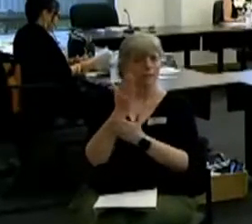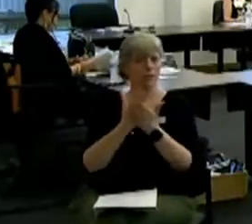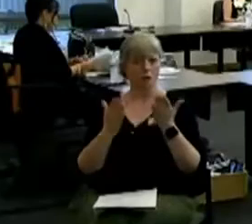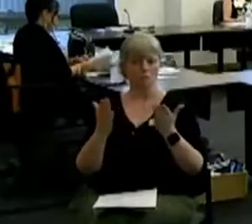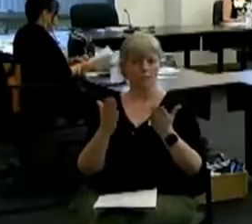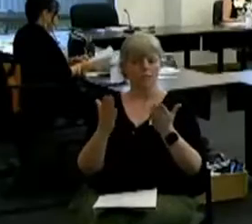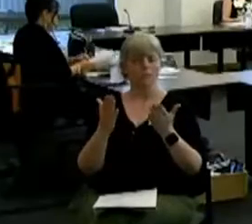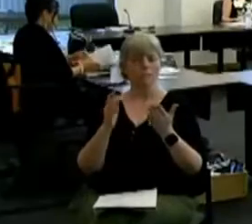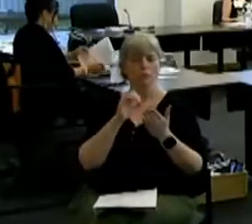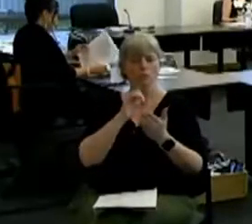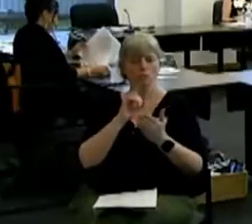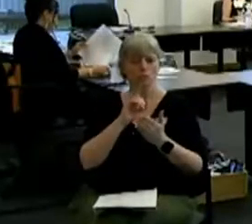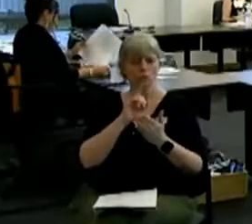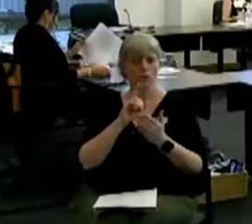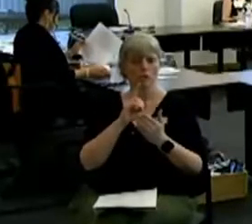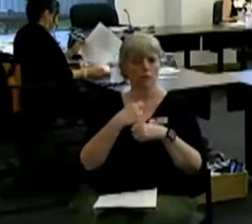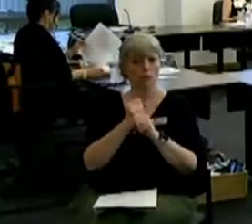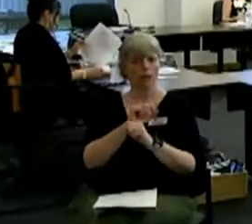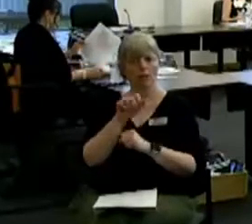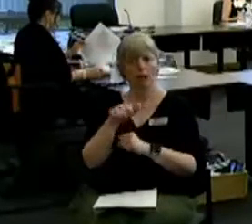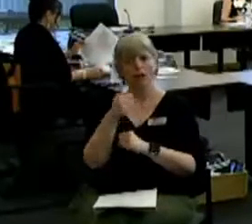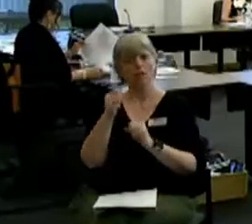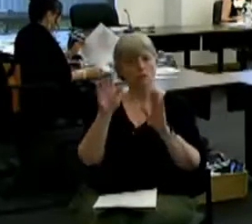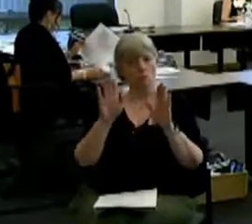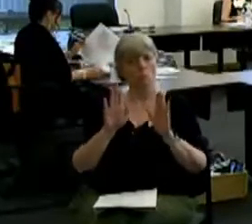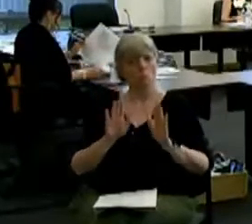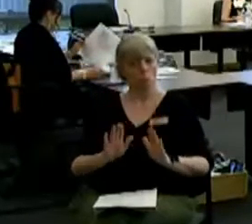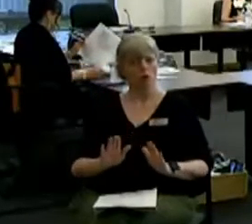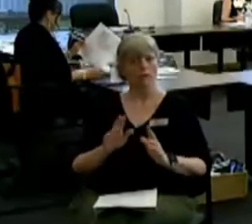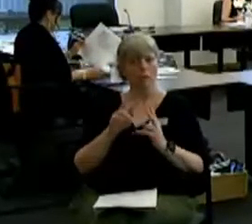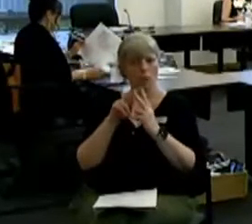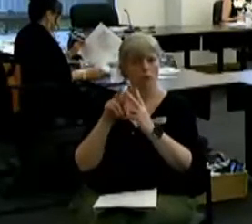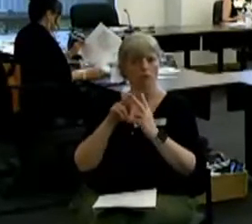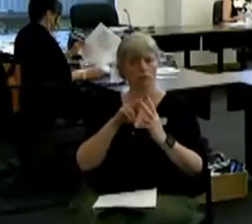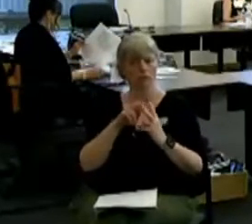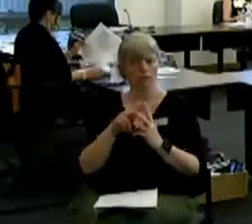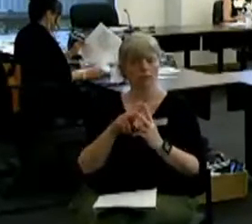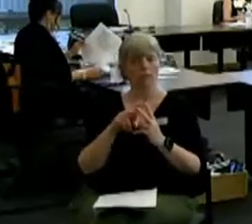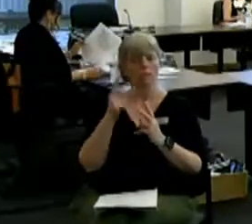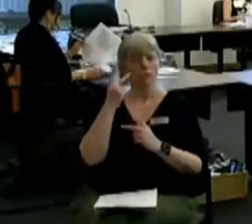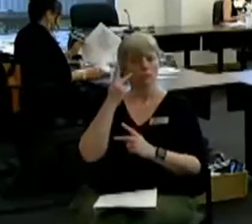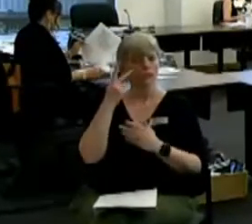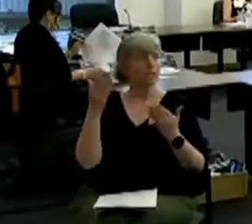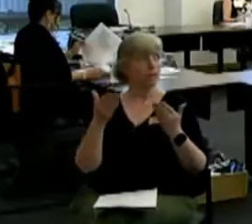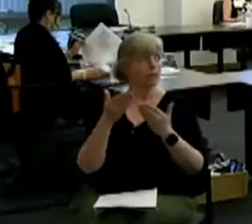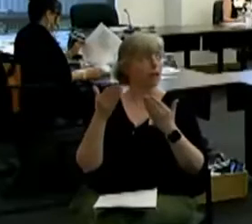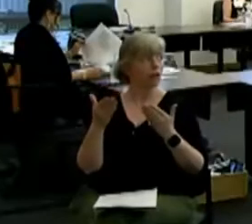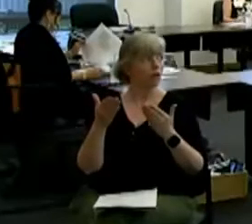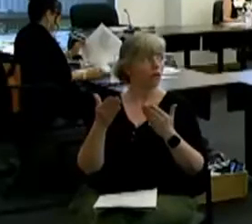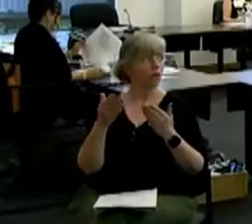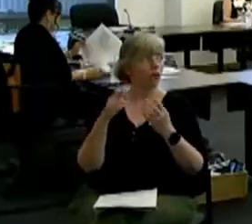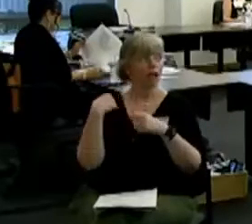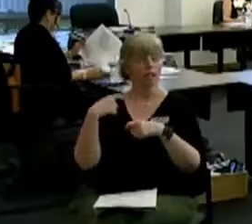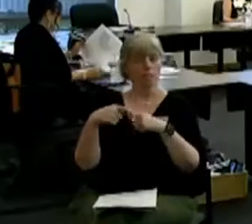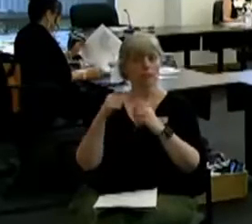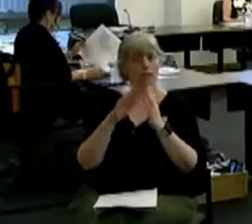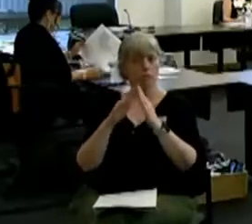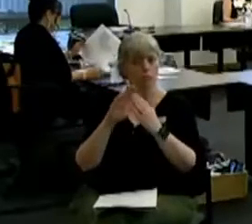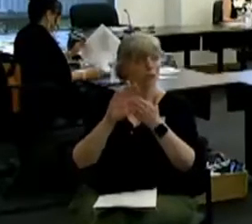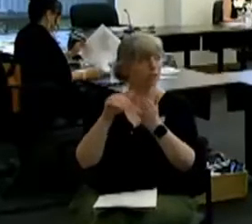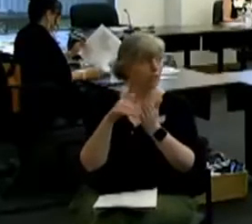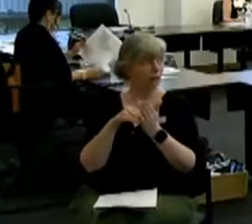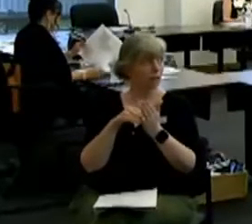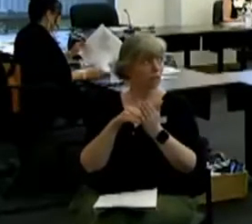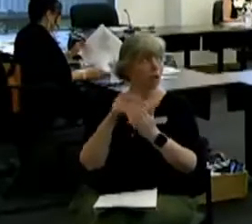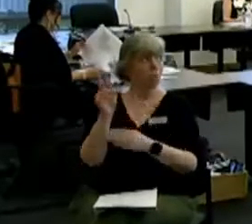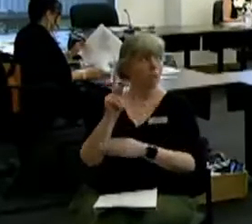but we've certainly created other wonderful, wonderful partnerships. So as you can see here, Spanish Community Center,